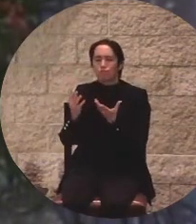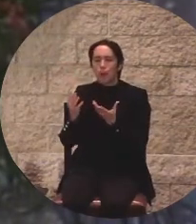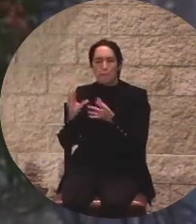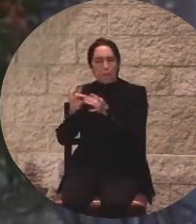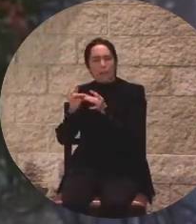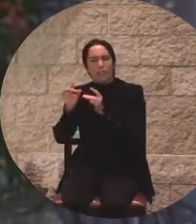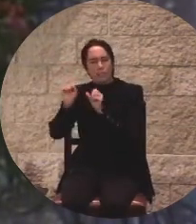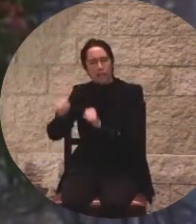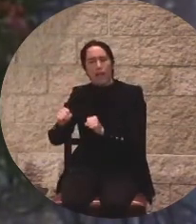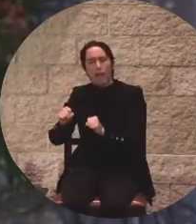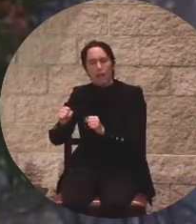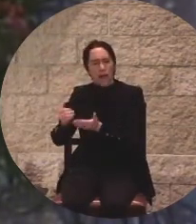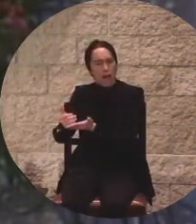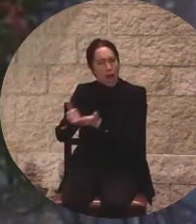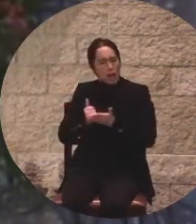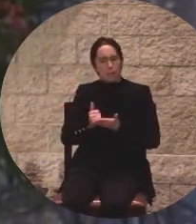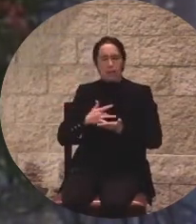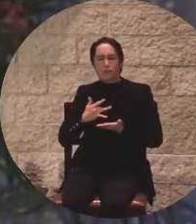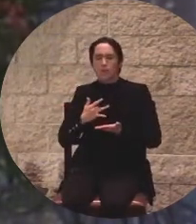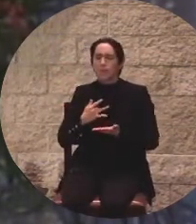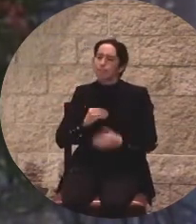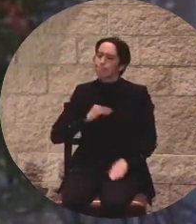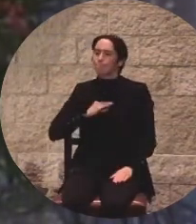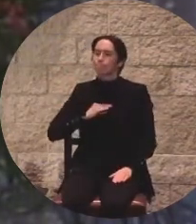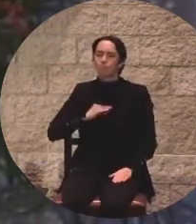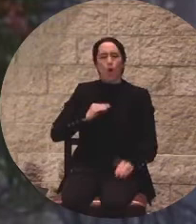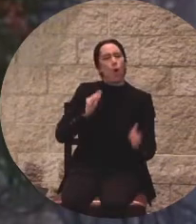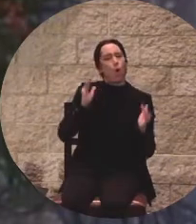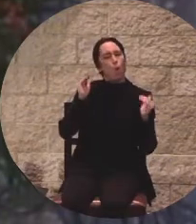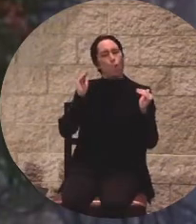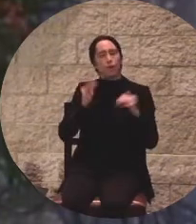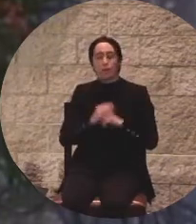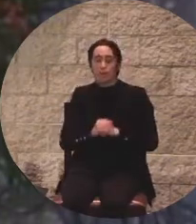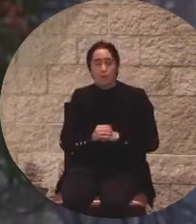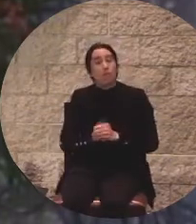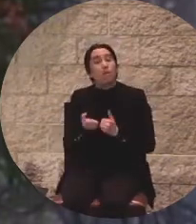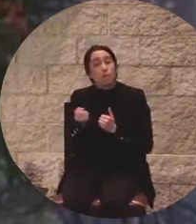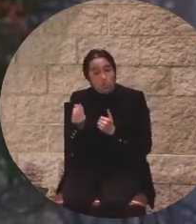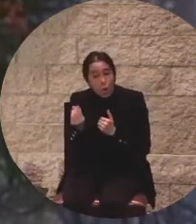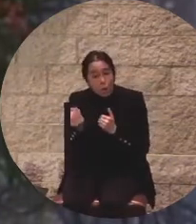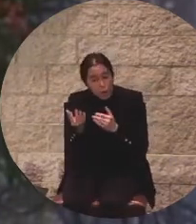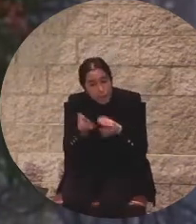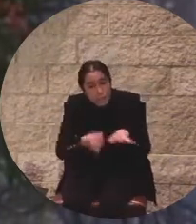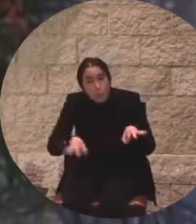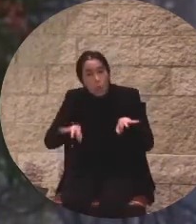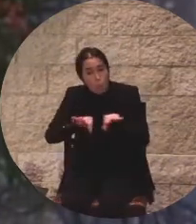think it's important to every now and again, even during really, really hard times when we get to this